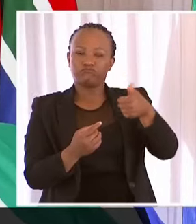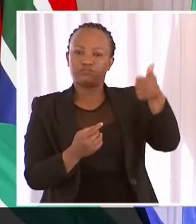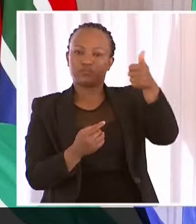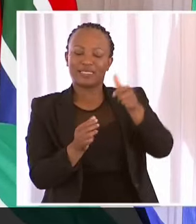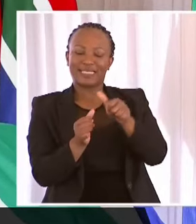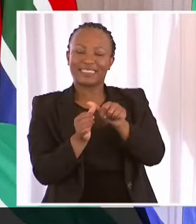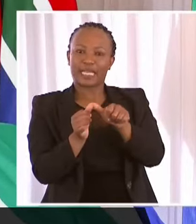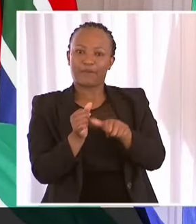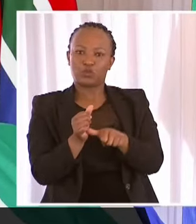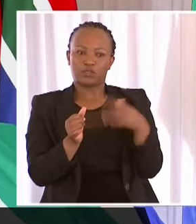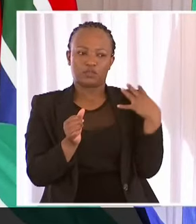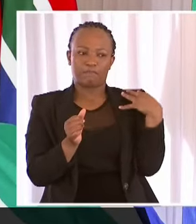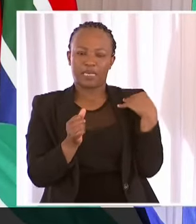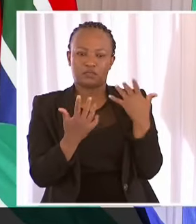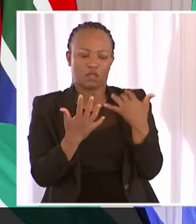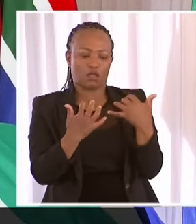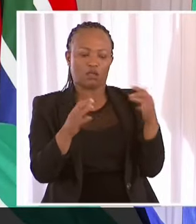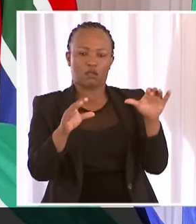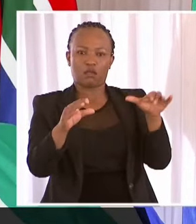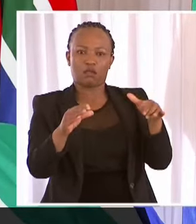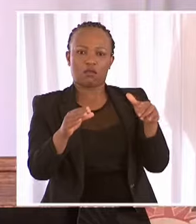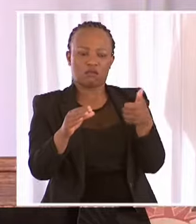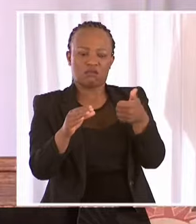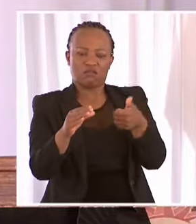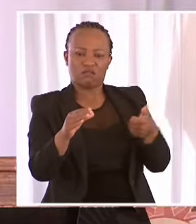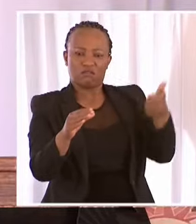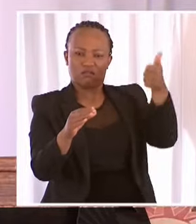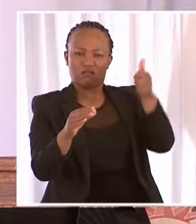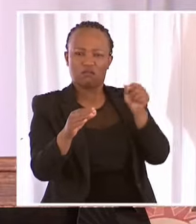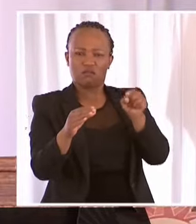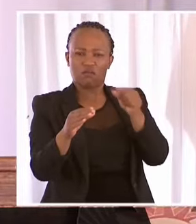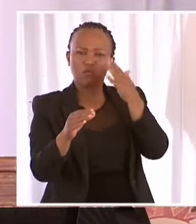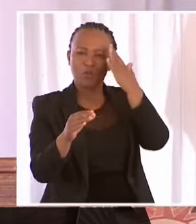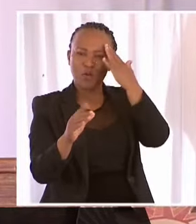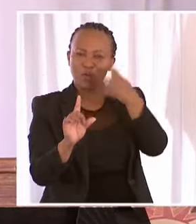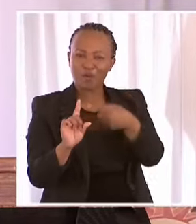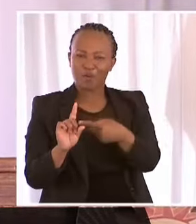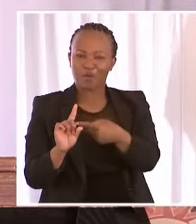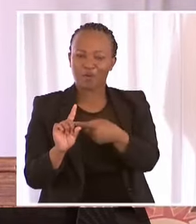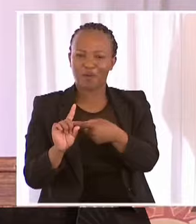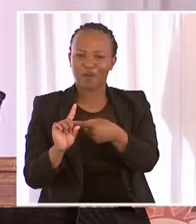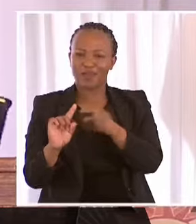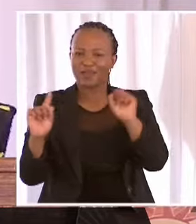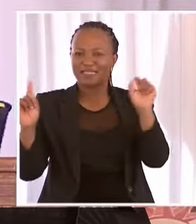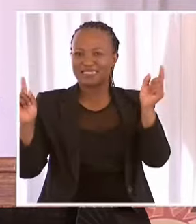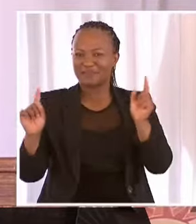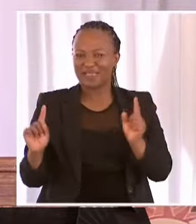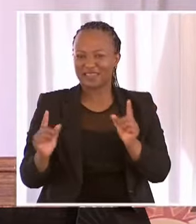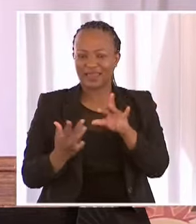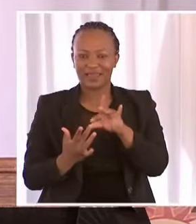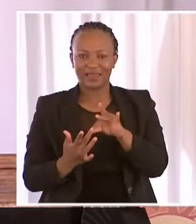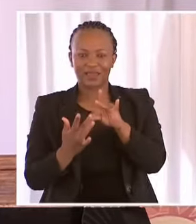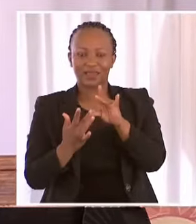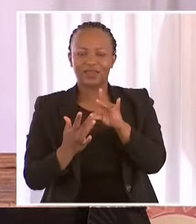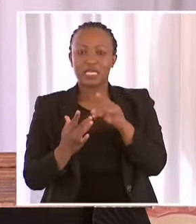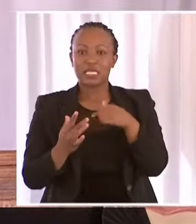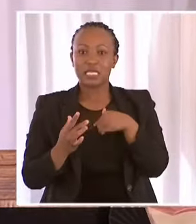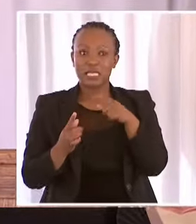deputy ministers. And you know, Aziz was unique. He was very senior to me,